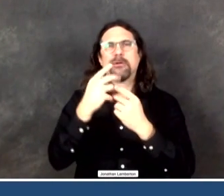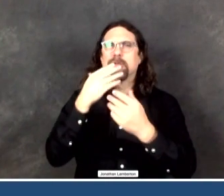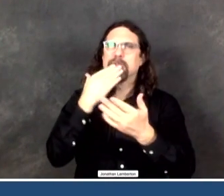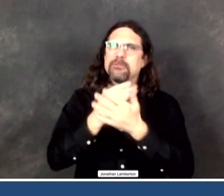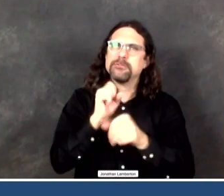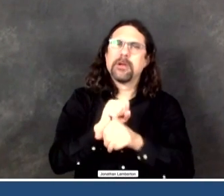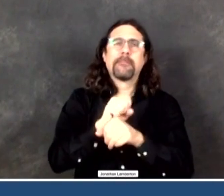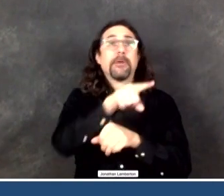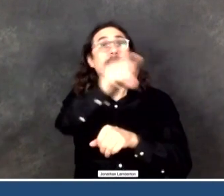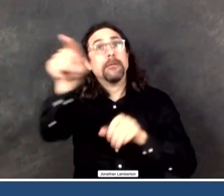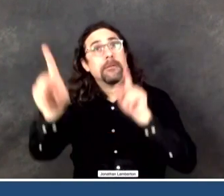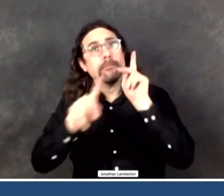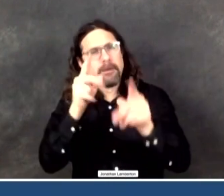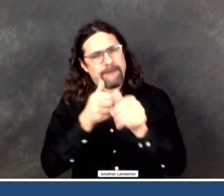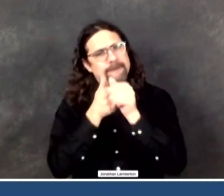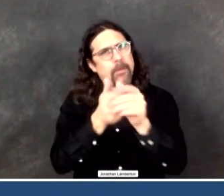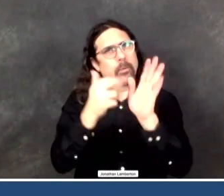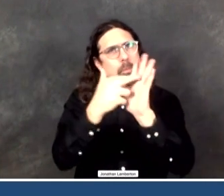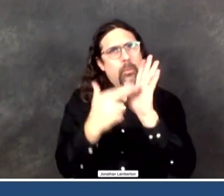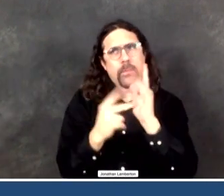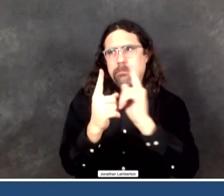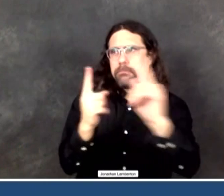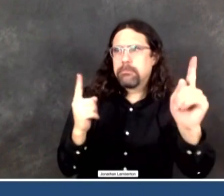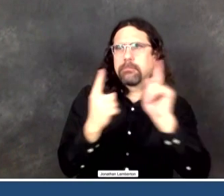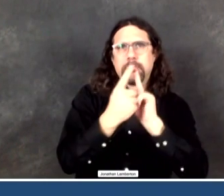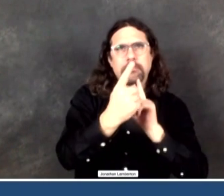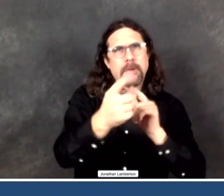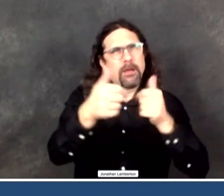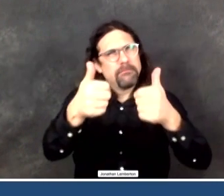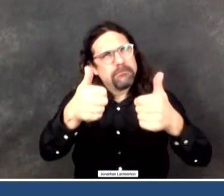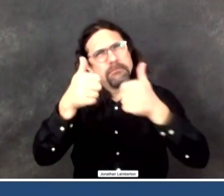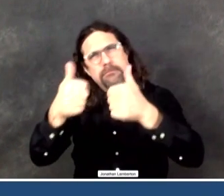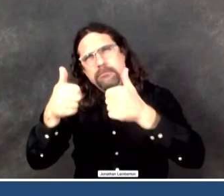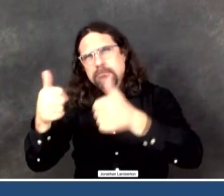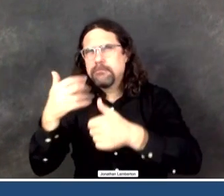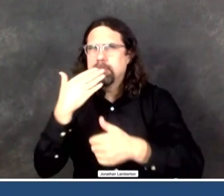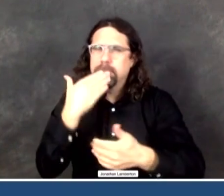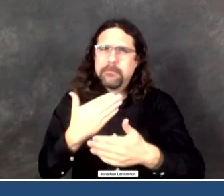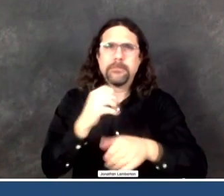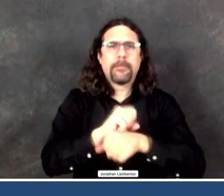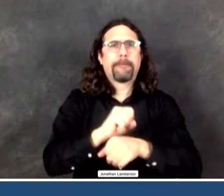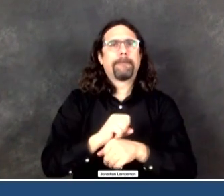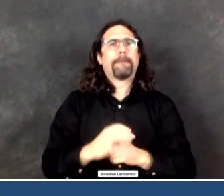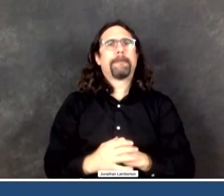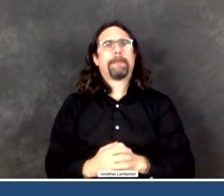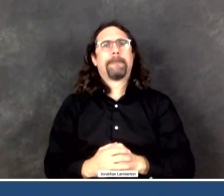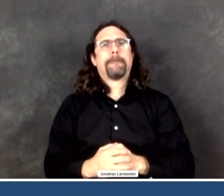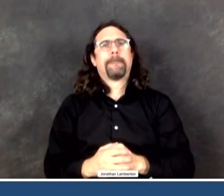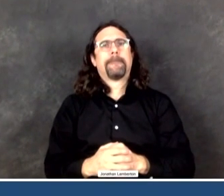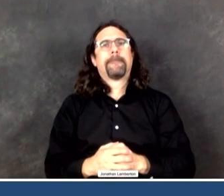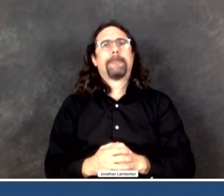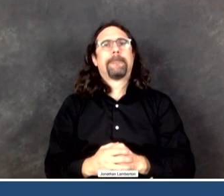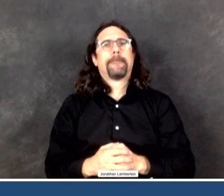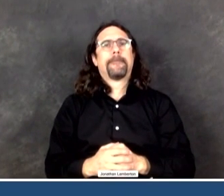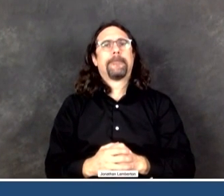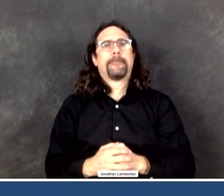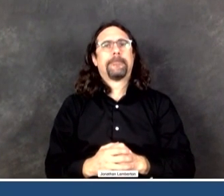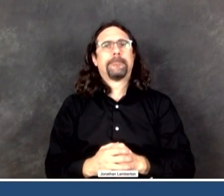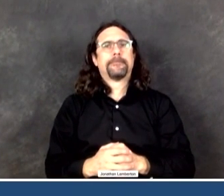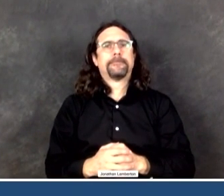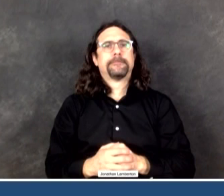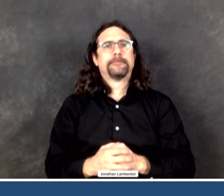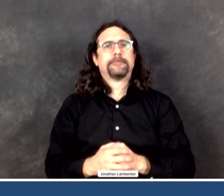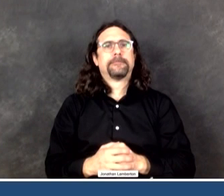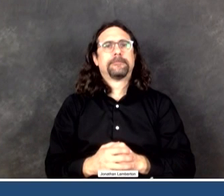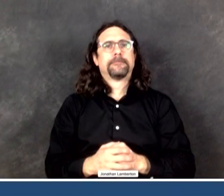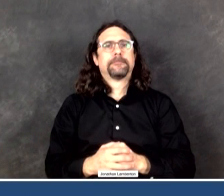that we all have to do social distancing together. This was not, I assure you, what parks workers thought they had signed up for